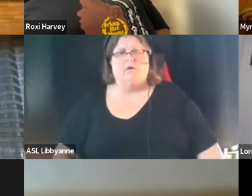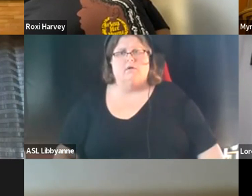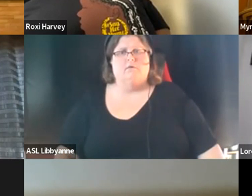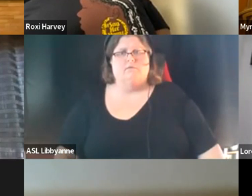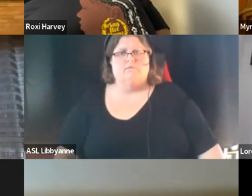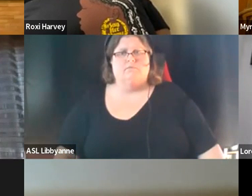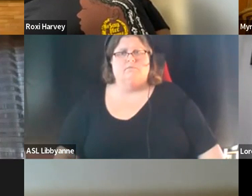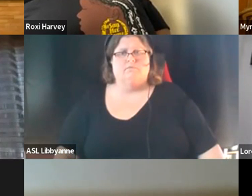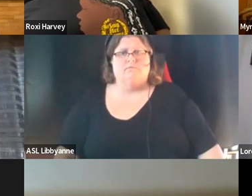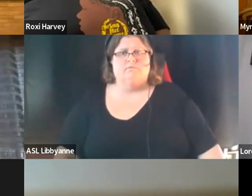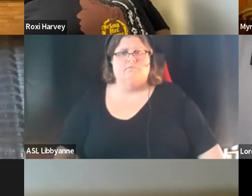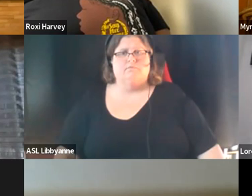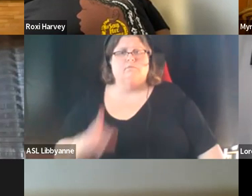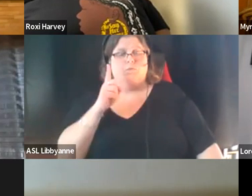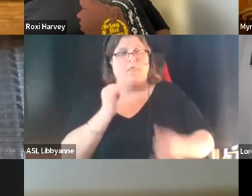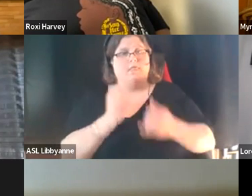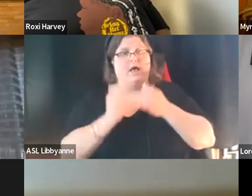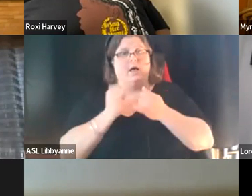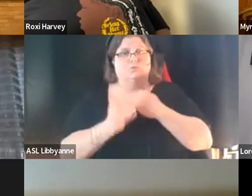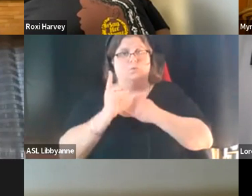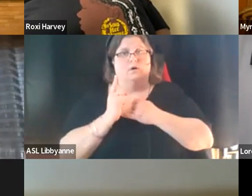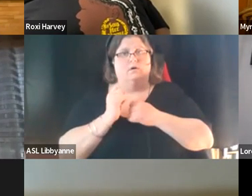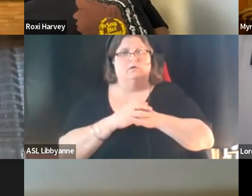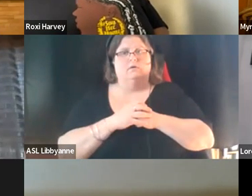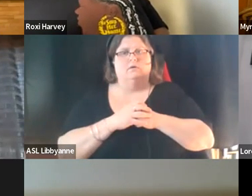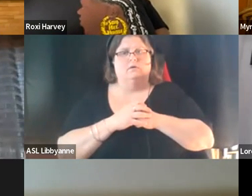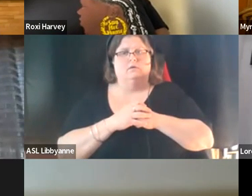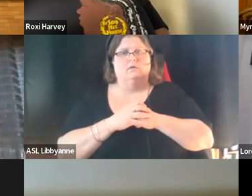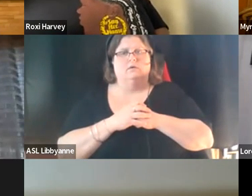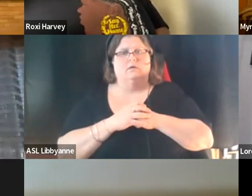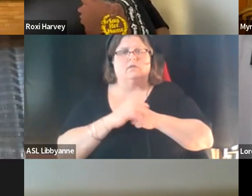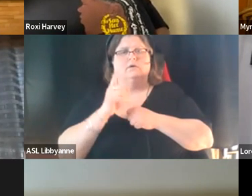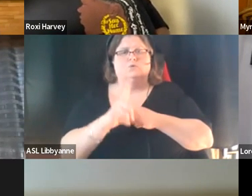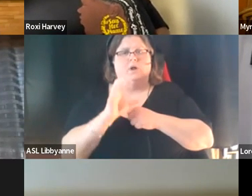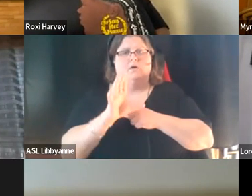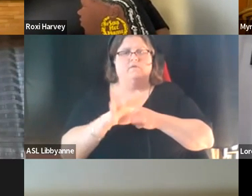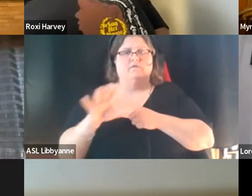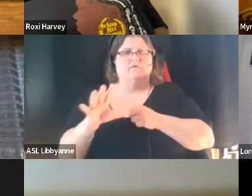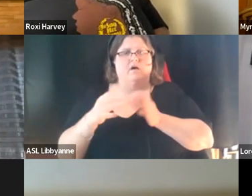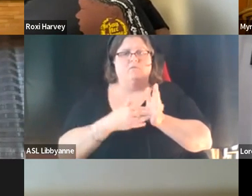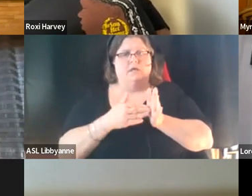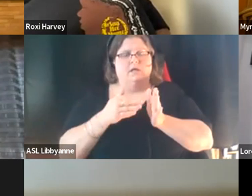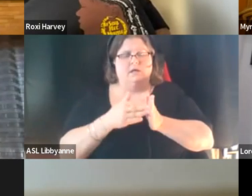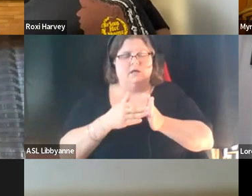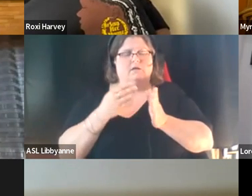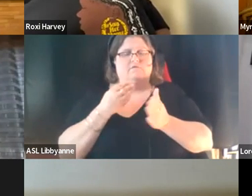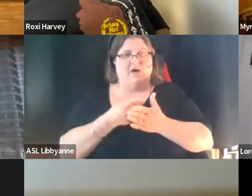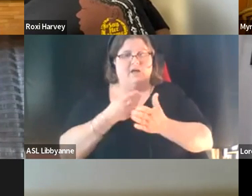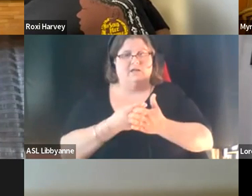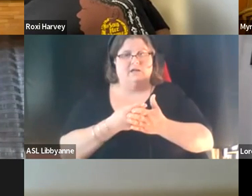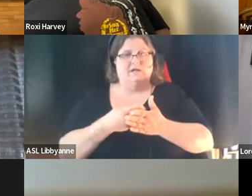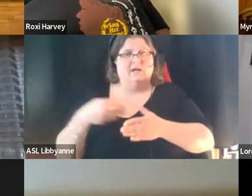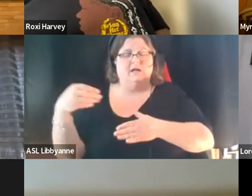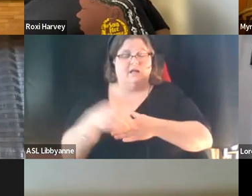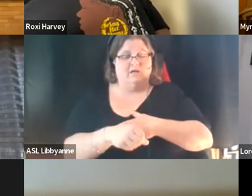would be great. Okay, I just, one last thing. Mm-hmm. There has been $155 million funding so far that has given to Boston